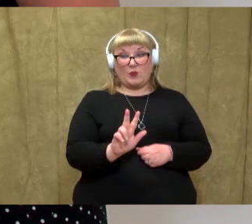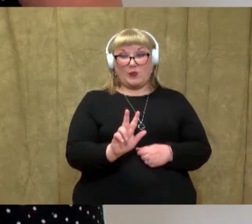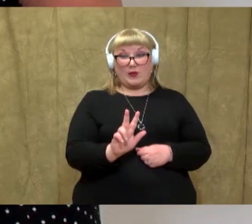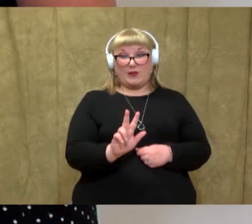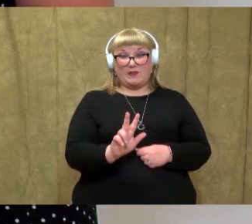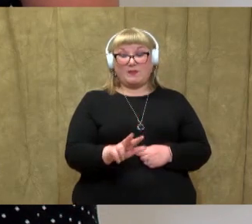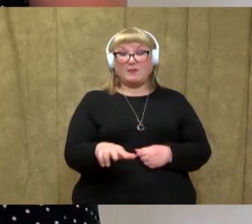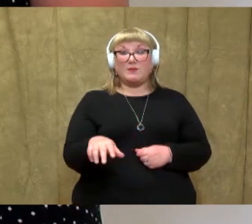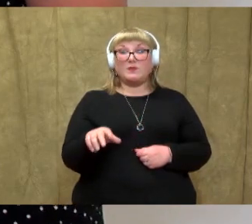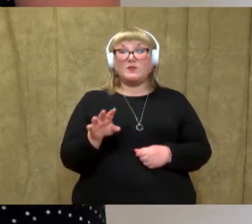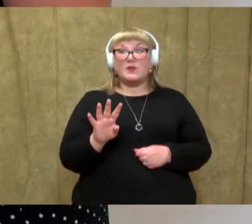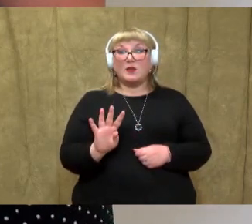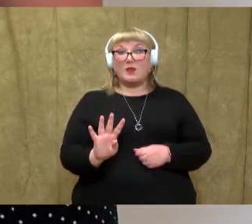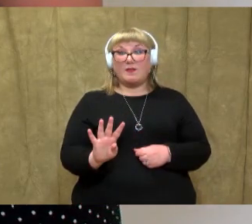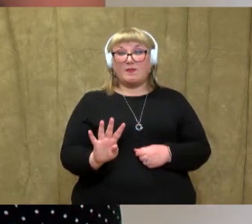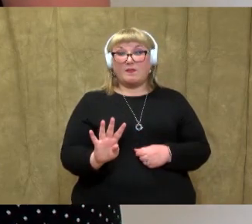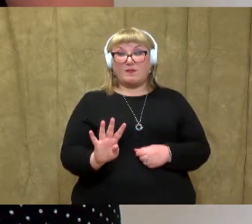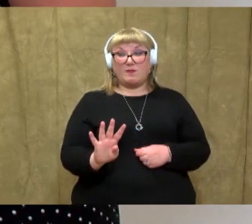3,